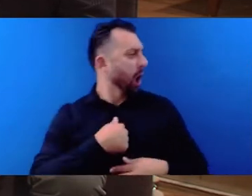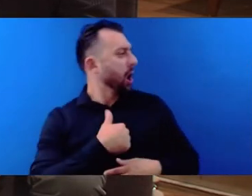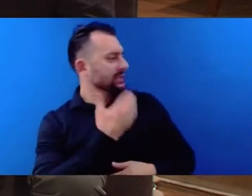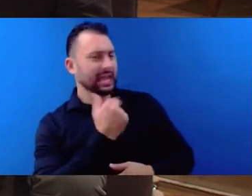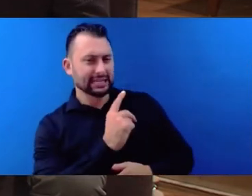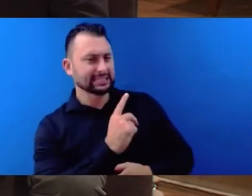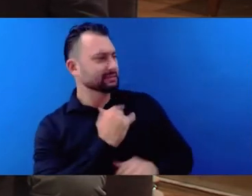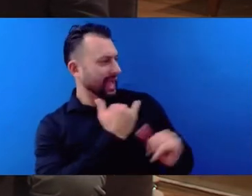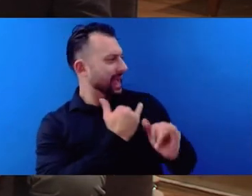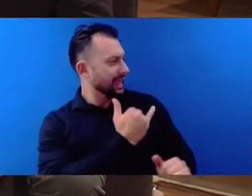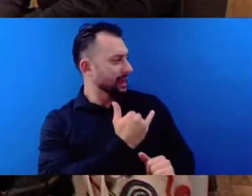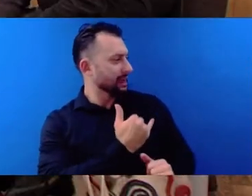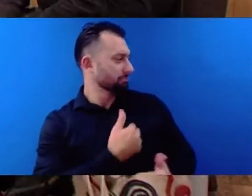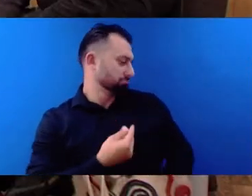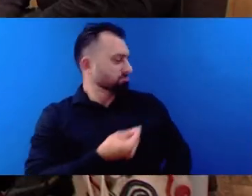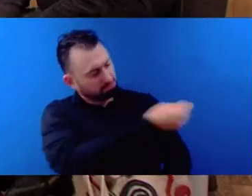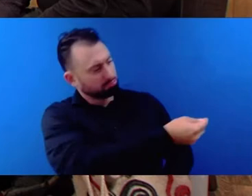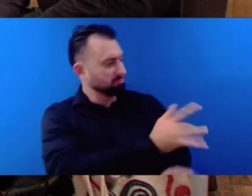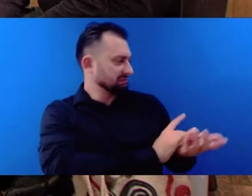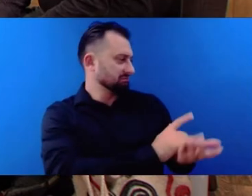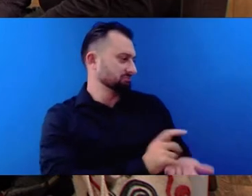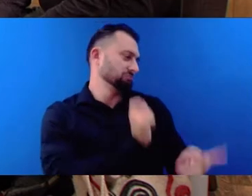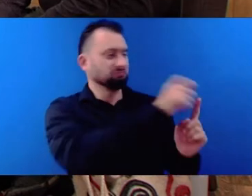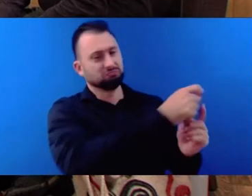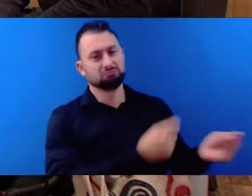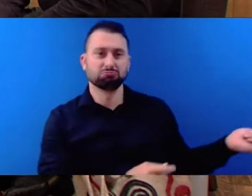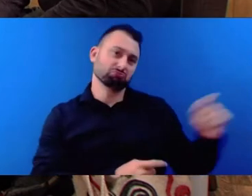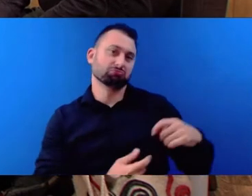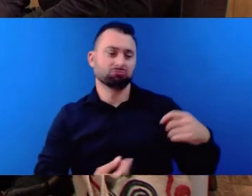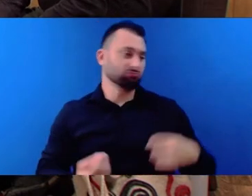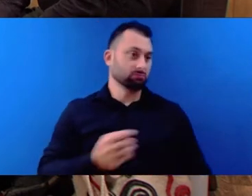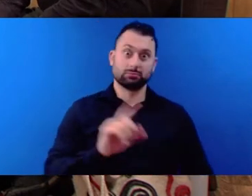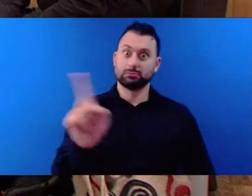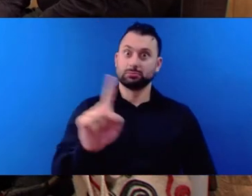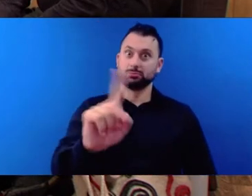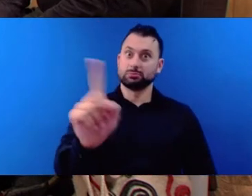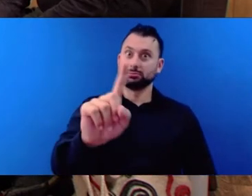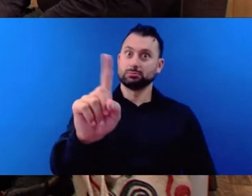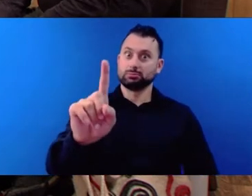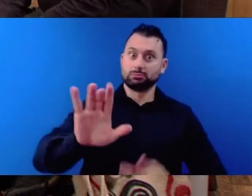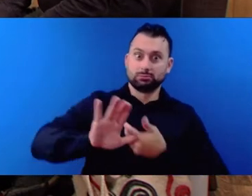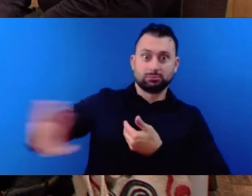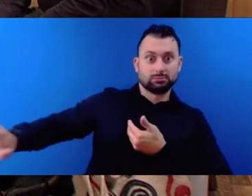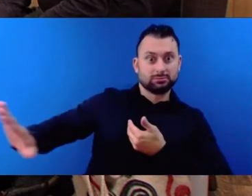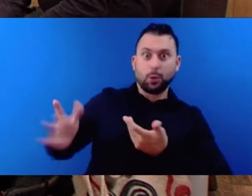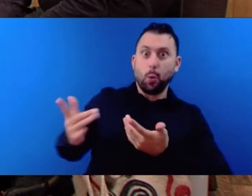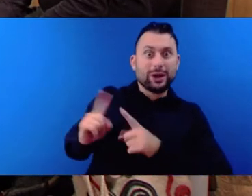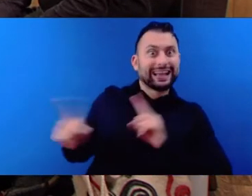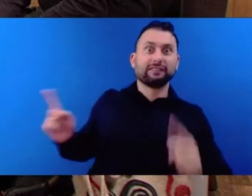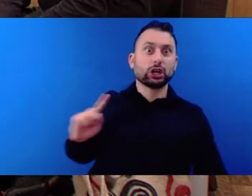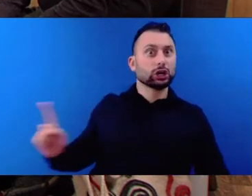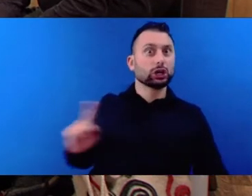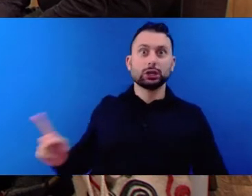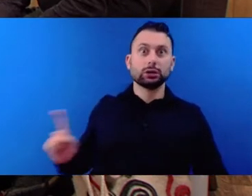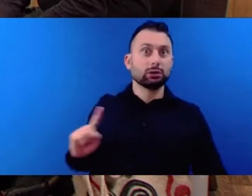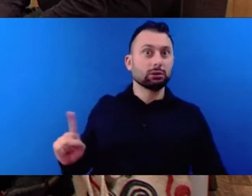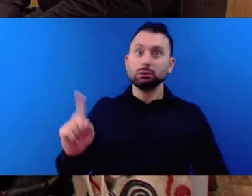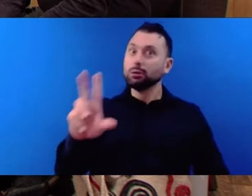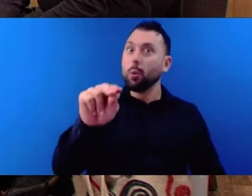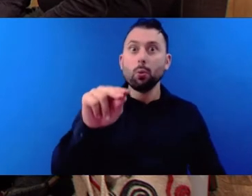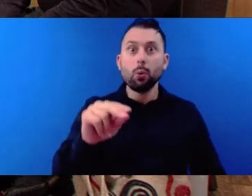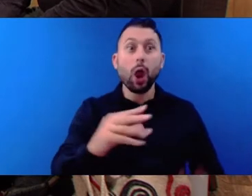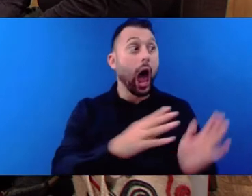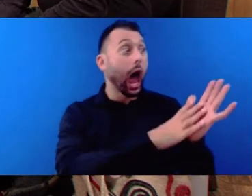Molly? Yes, that's definitely correct. Diabetes for each patient is different. Now, as far as